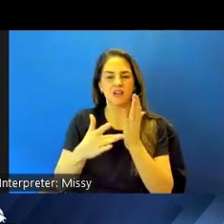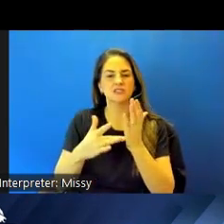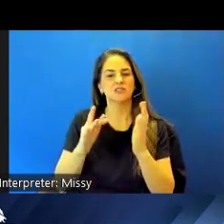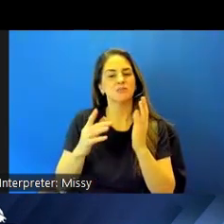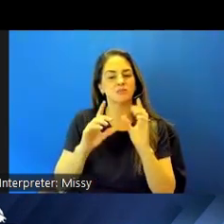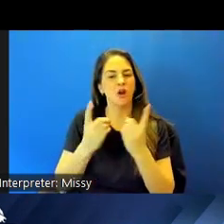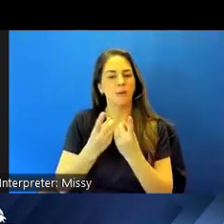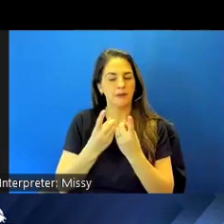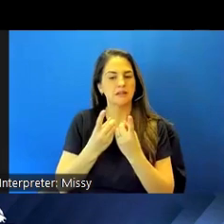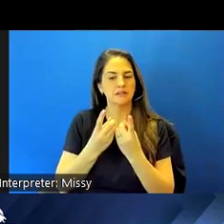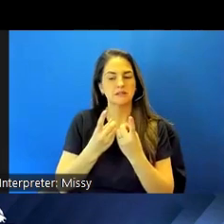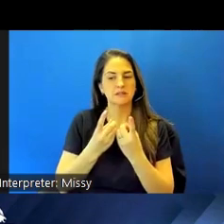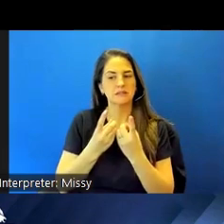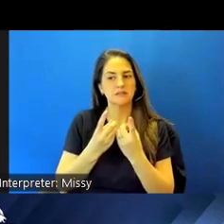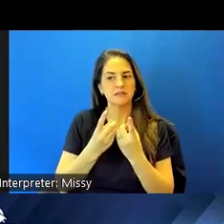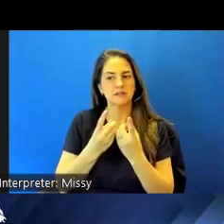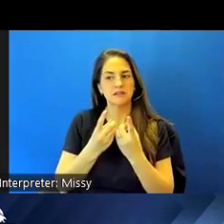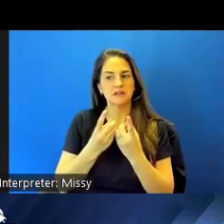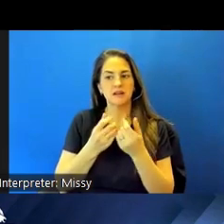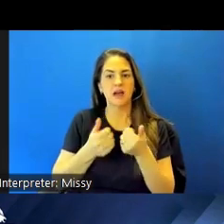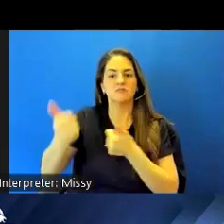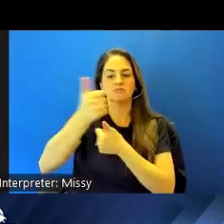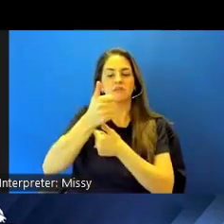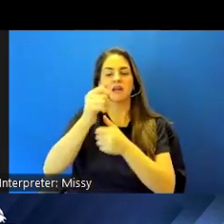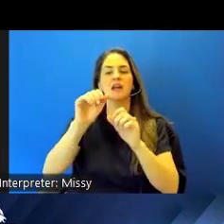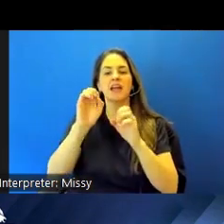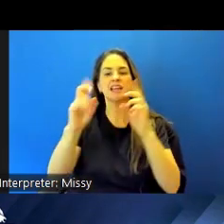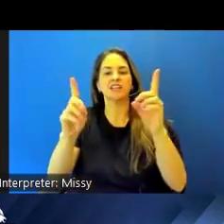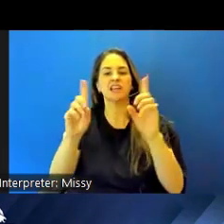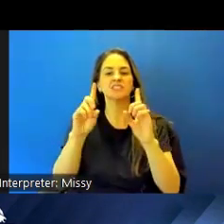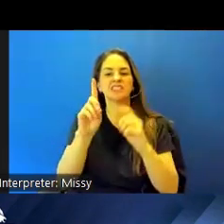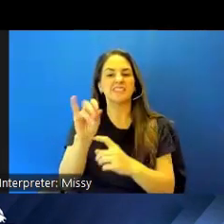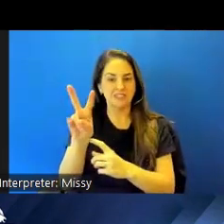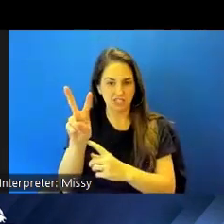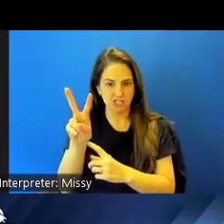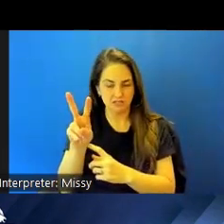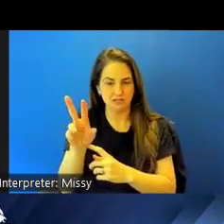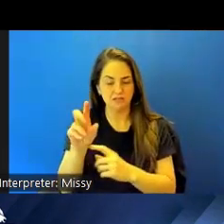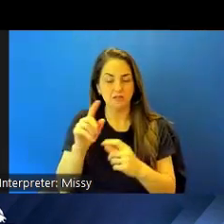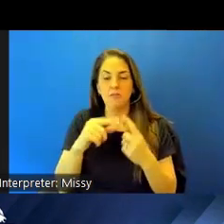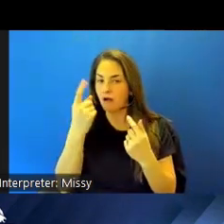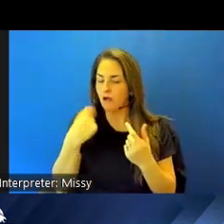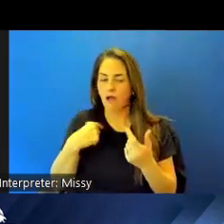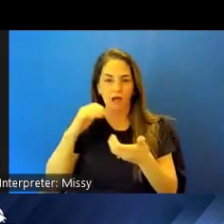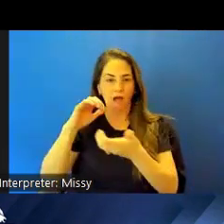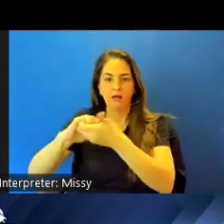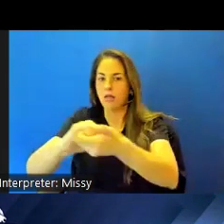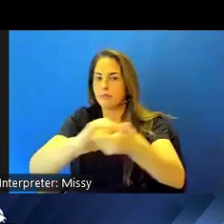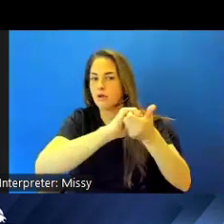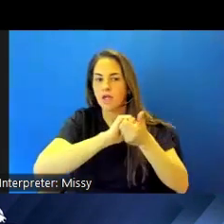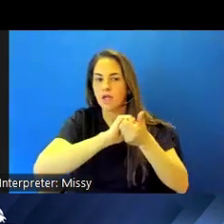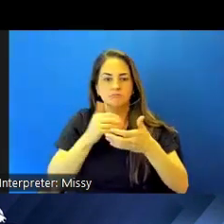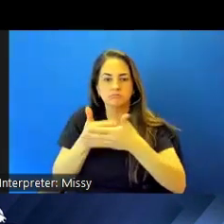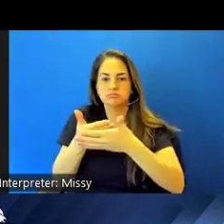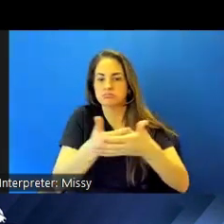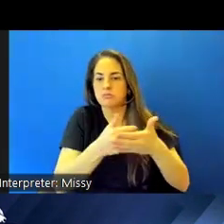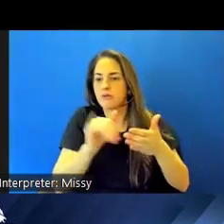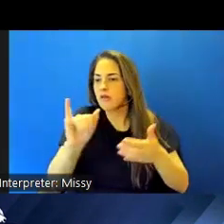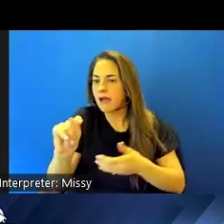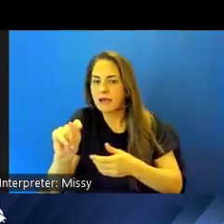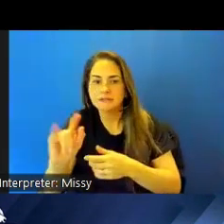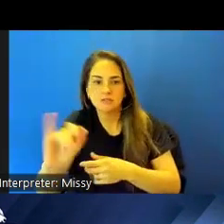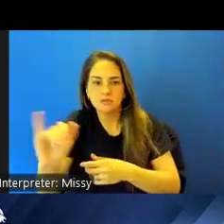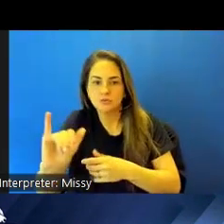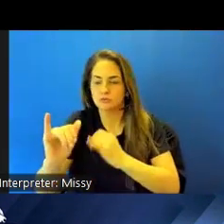within our education divisions. But I collaborate across the aisle very closely with our IT